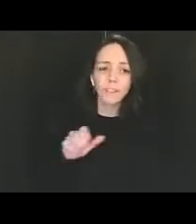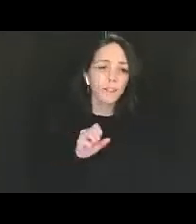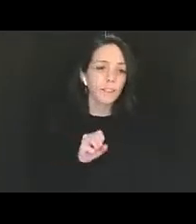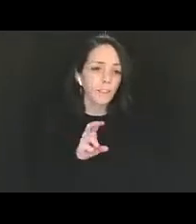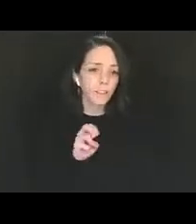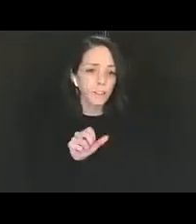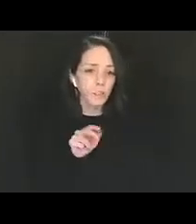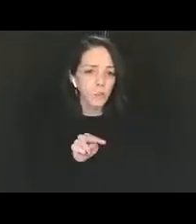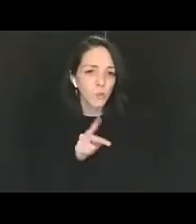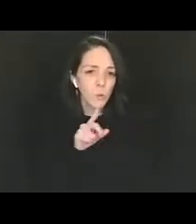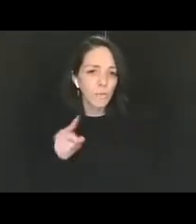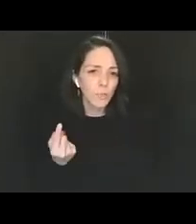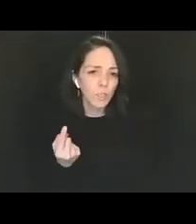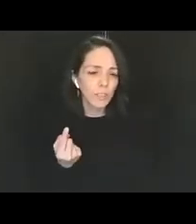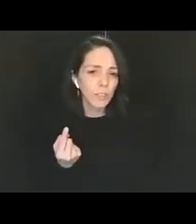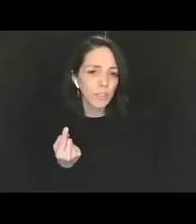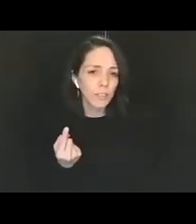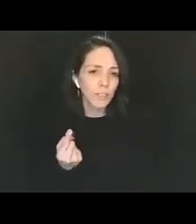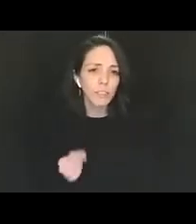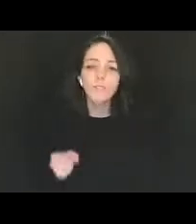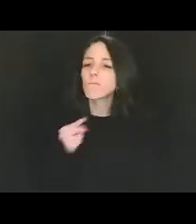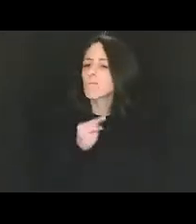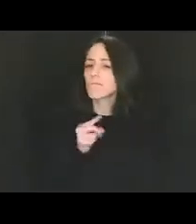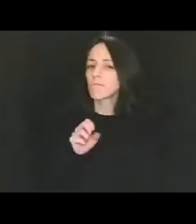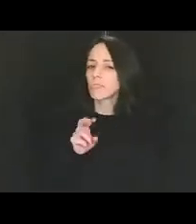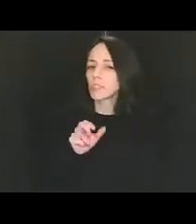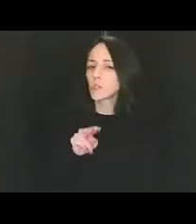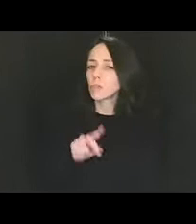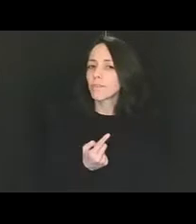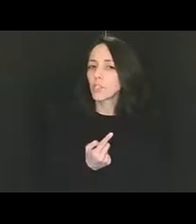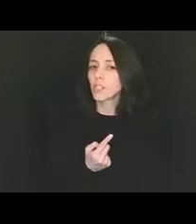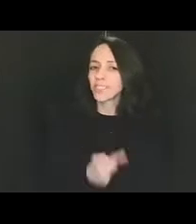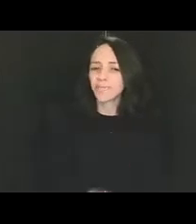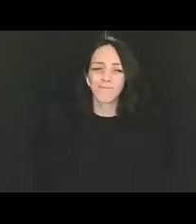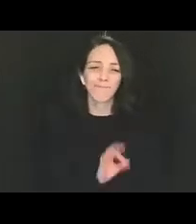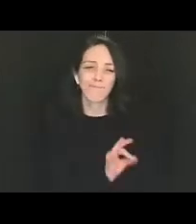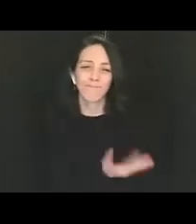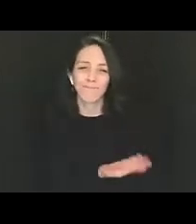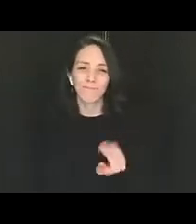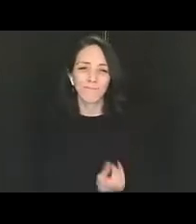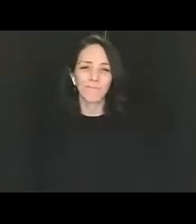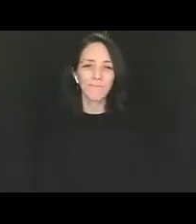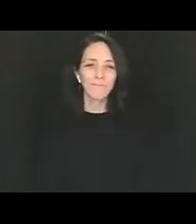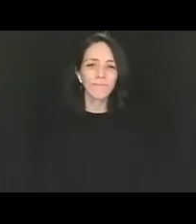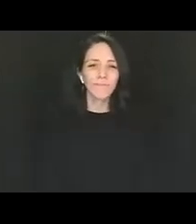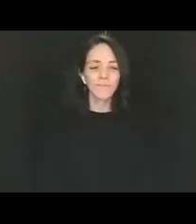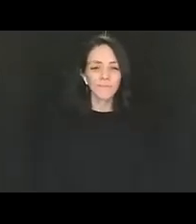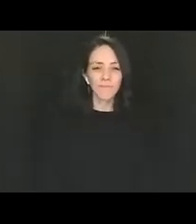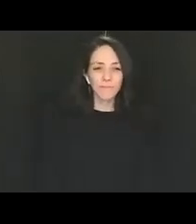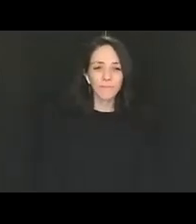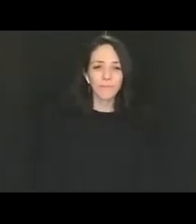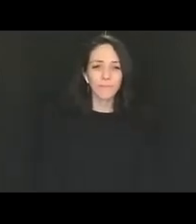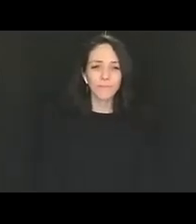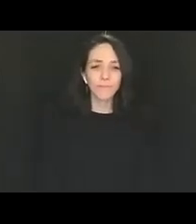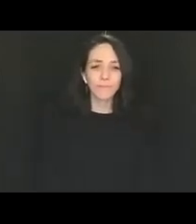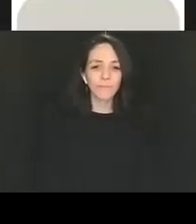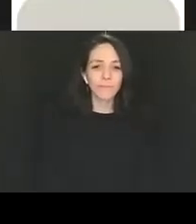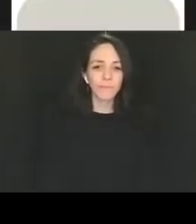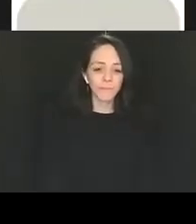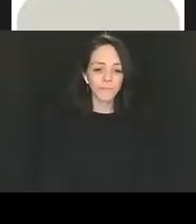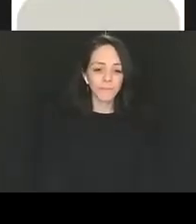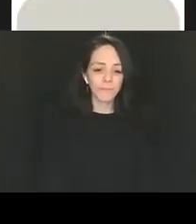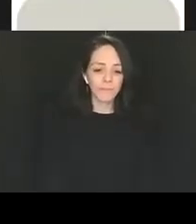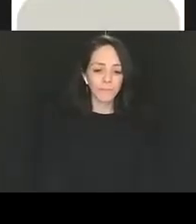hand up first. That was Susan. Okay, perfect. Thank you, Melissa. Susan, you can go next. Thank you.